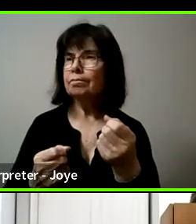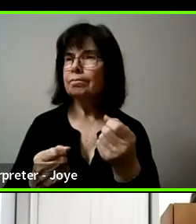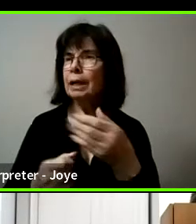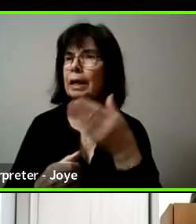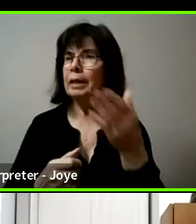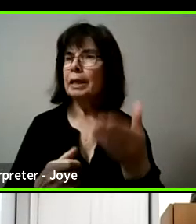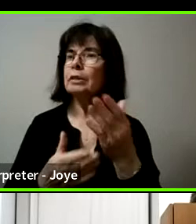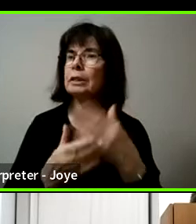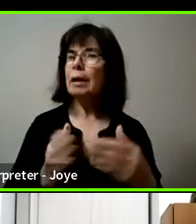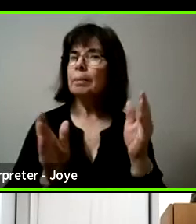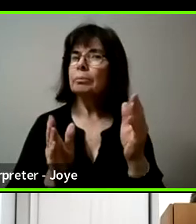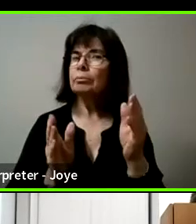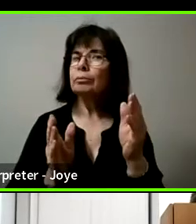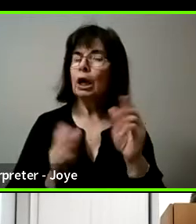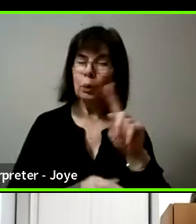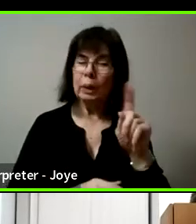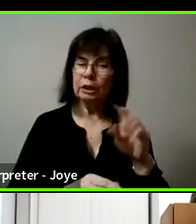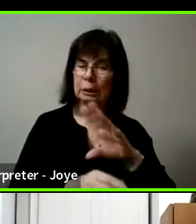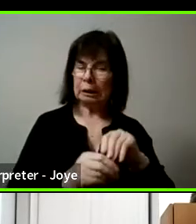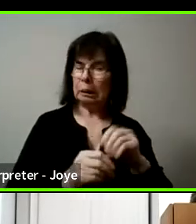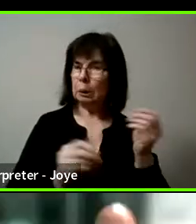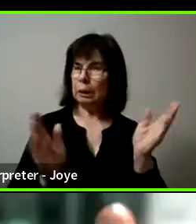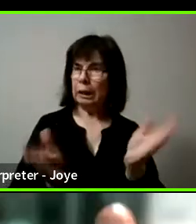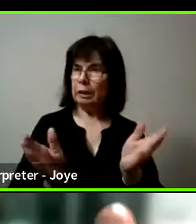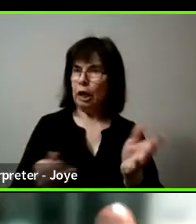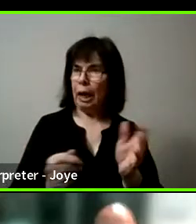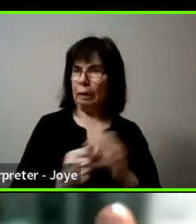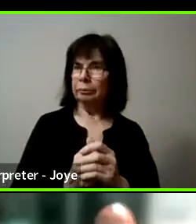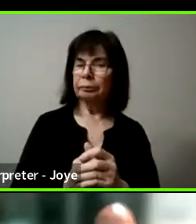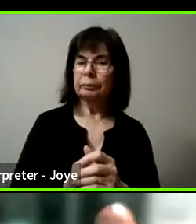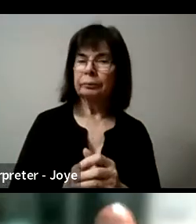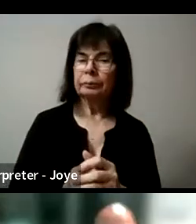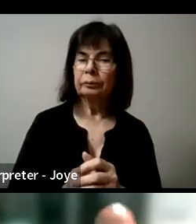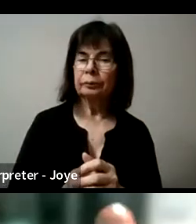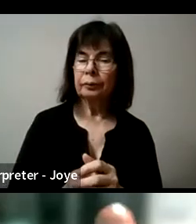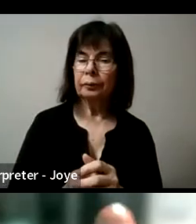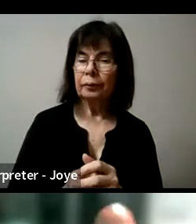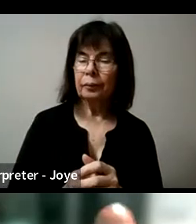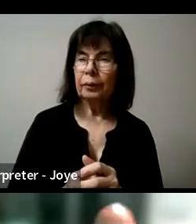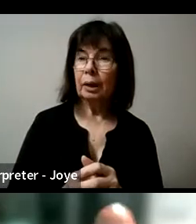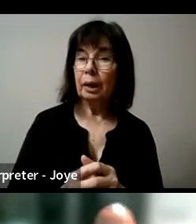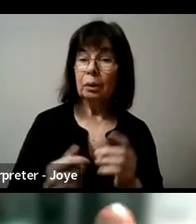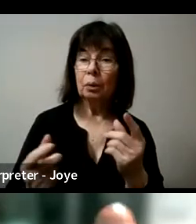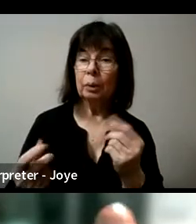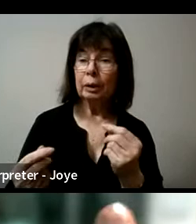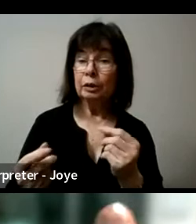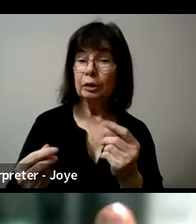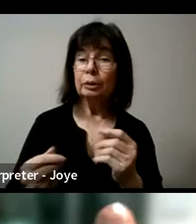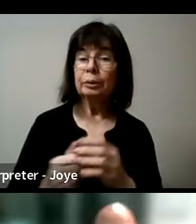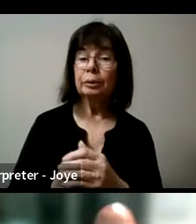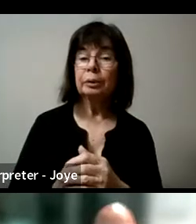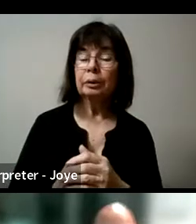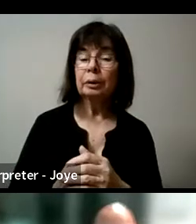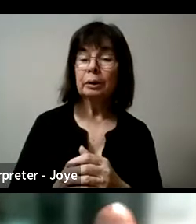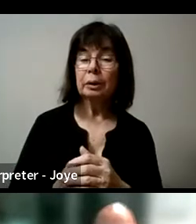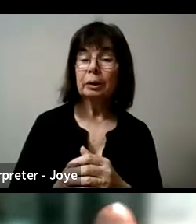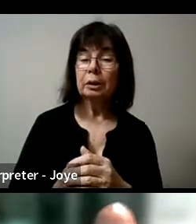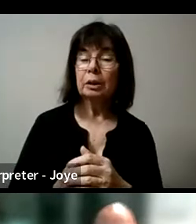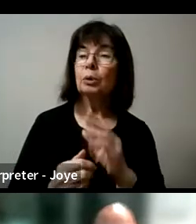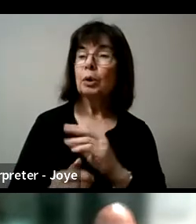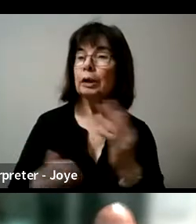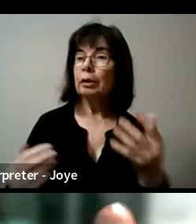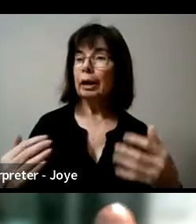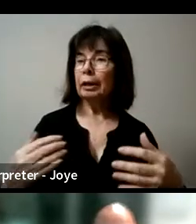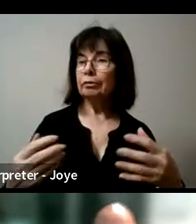the chat, and so Juan, what we're going to do is that we're going to kind of merge a lot of the